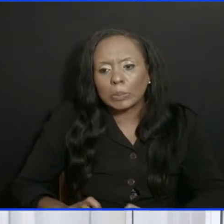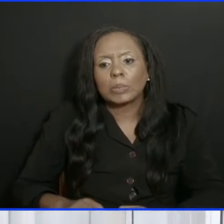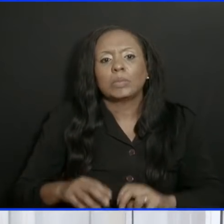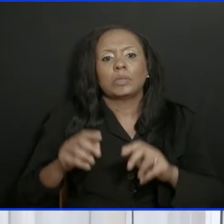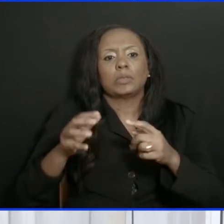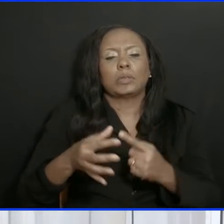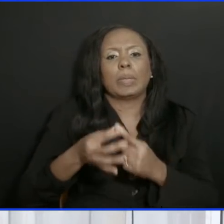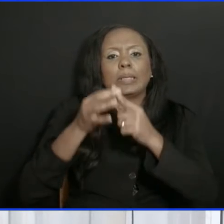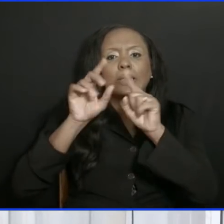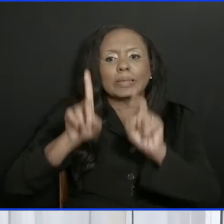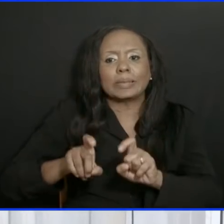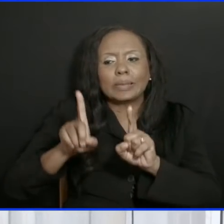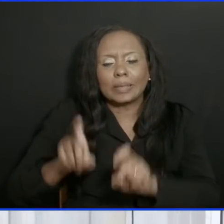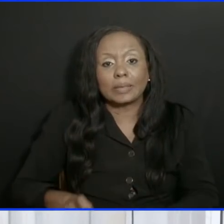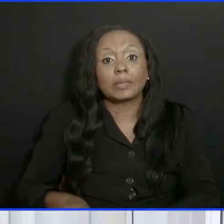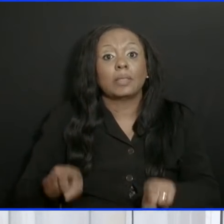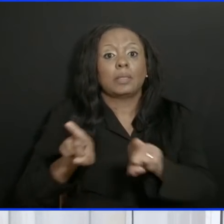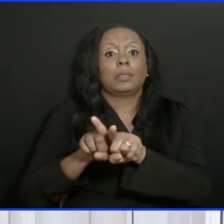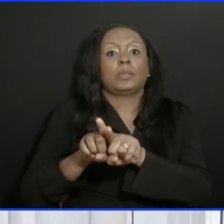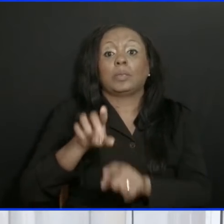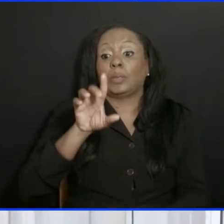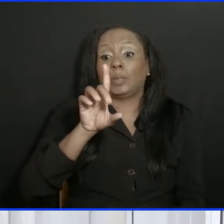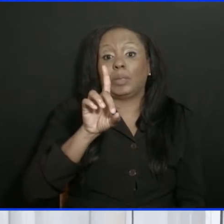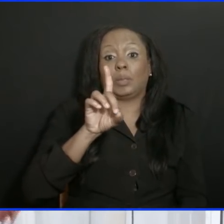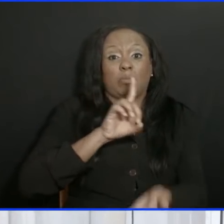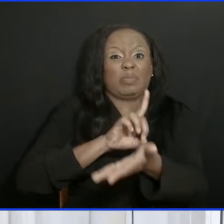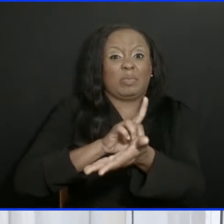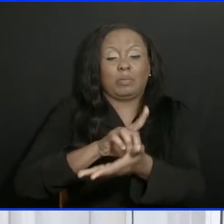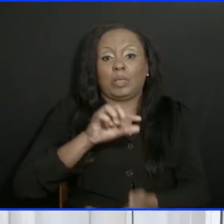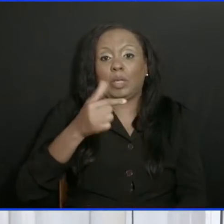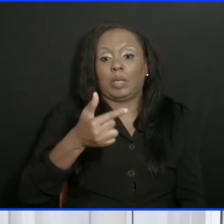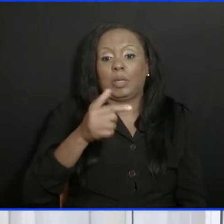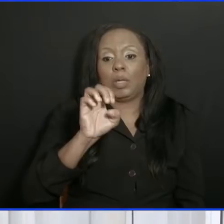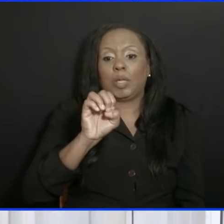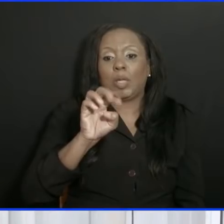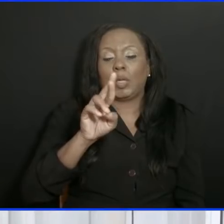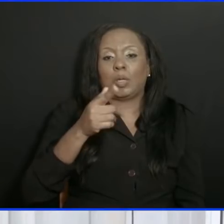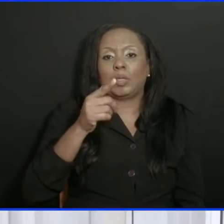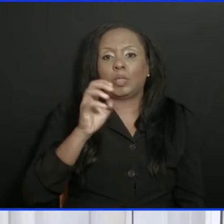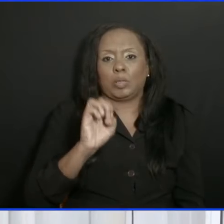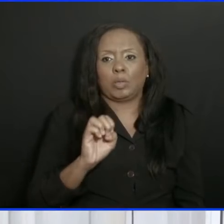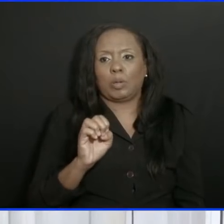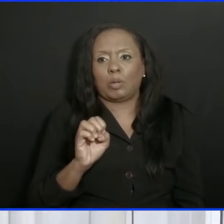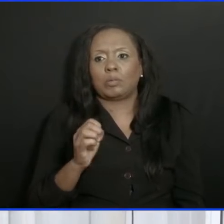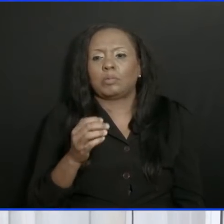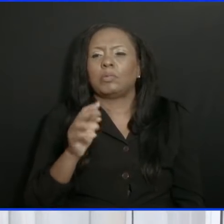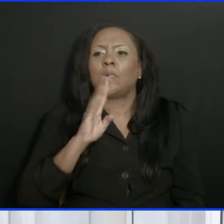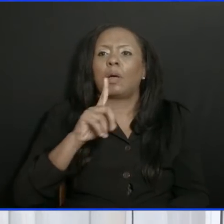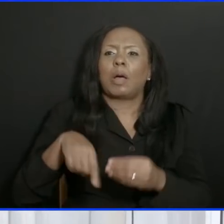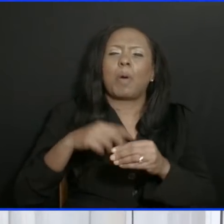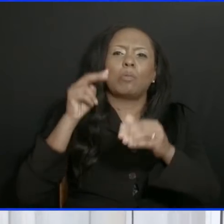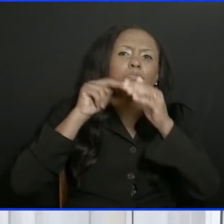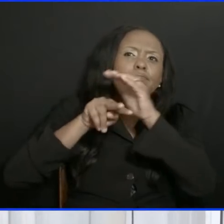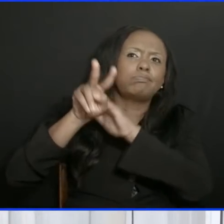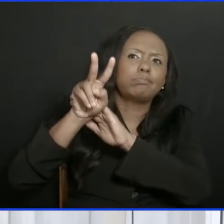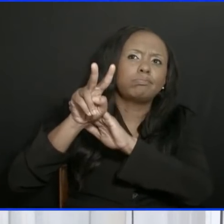George has appropriately contextualized it for us, because as we all know, forecasts don't necessarily always come through. Indeed, as he